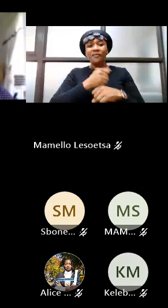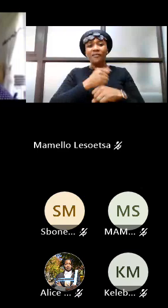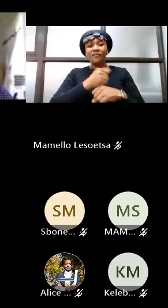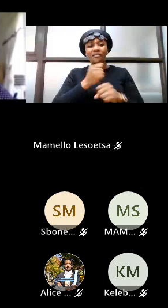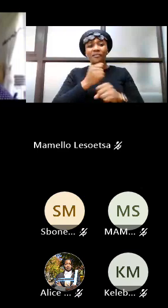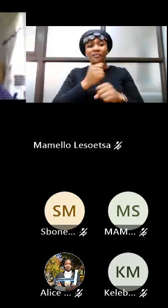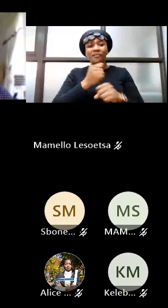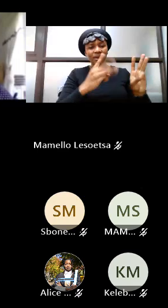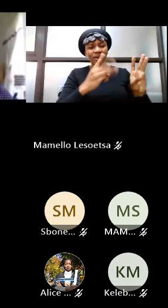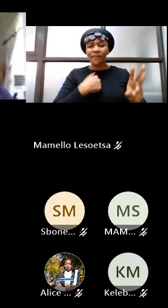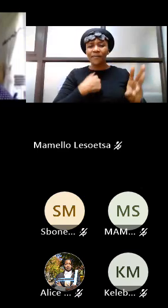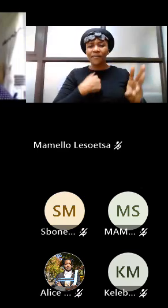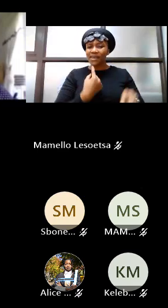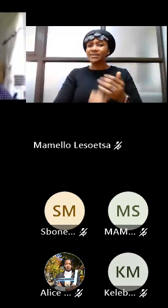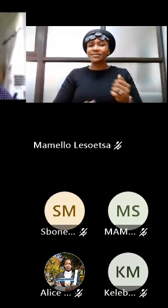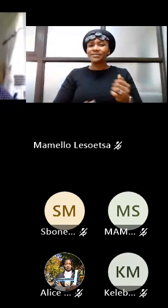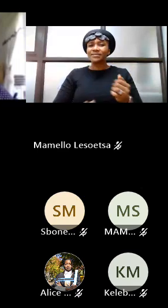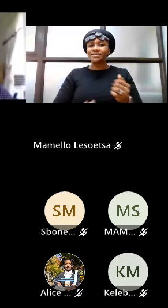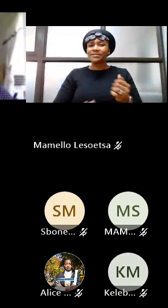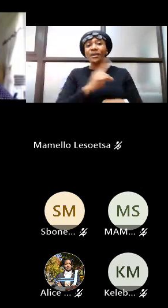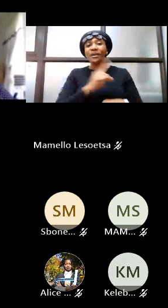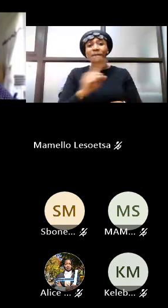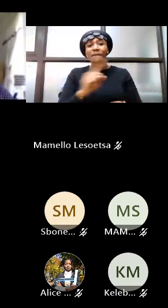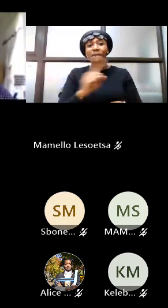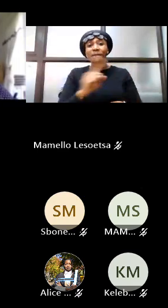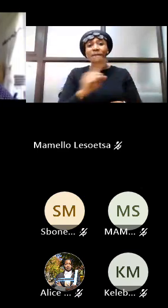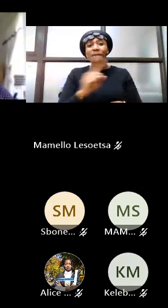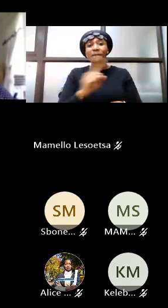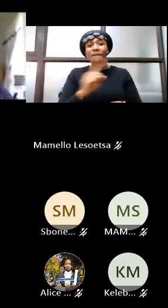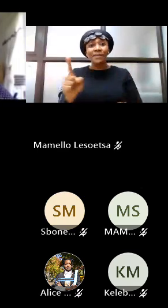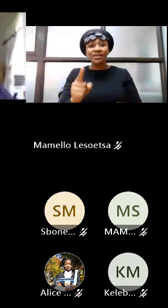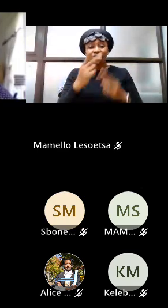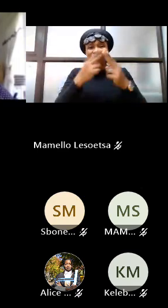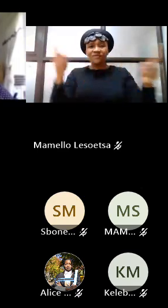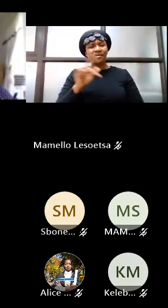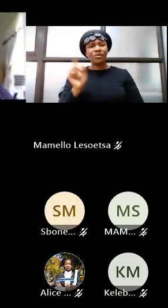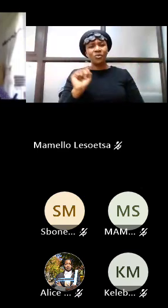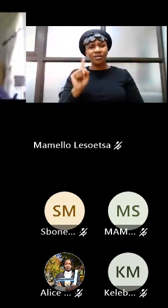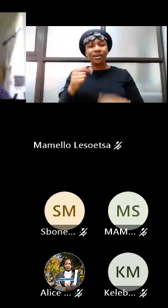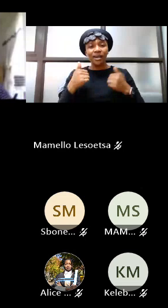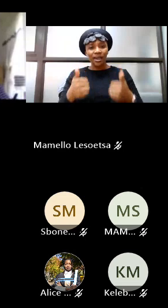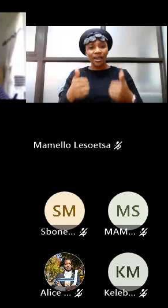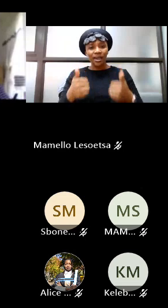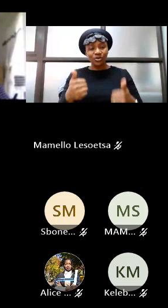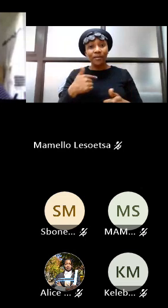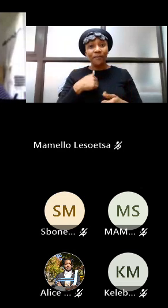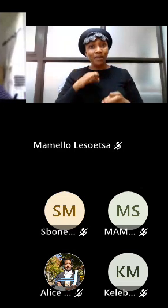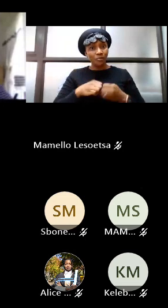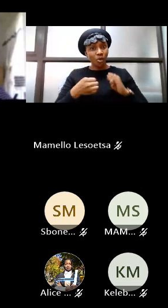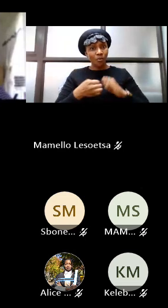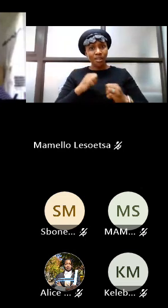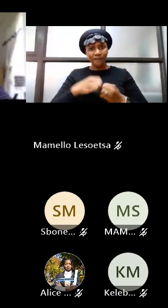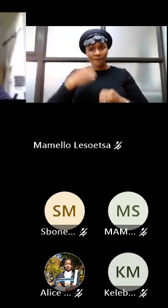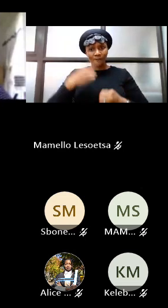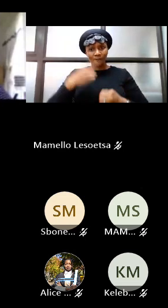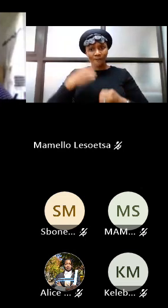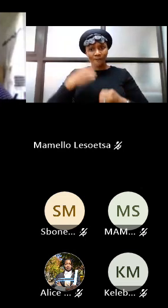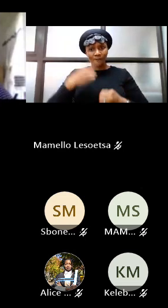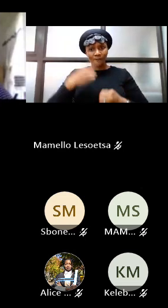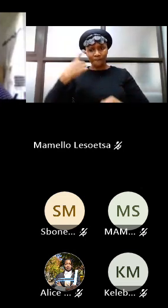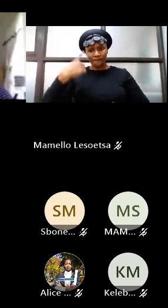in university it made me feel that actually, I'm not the problem. When you learn about the medical model and the